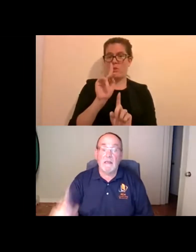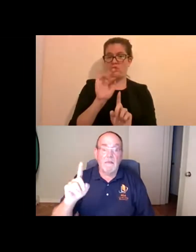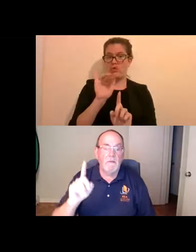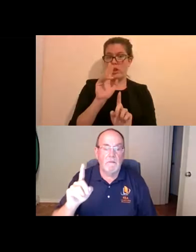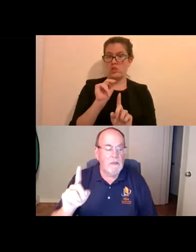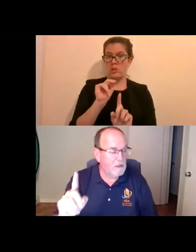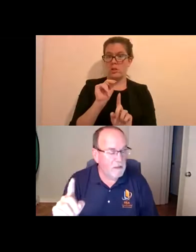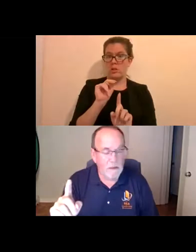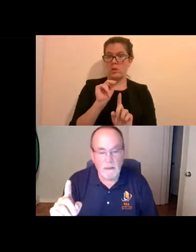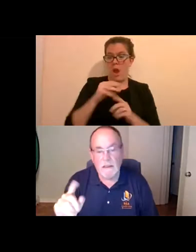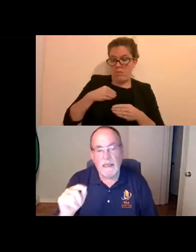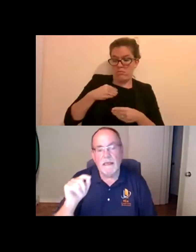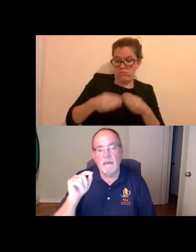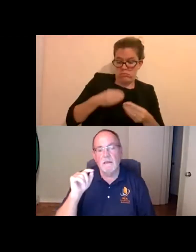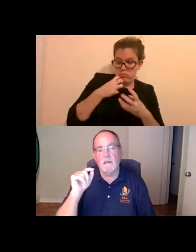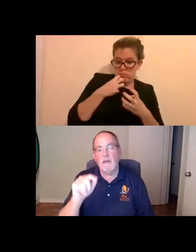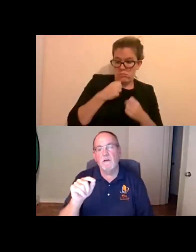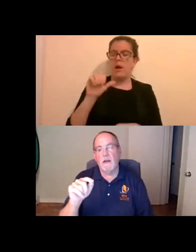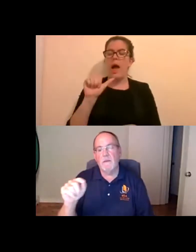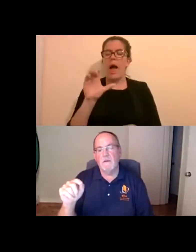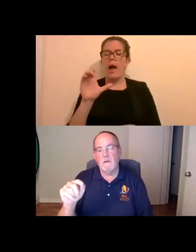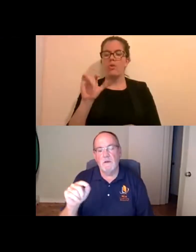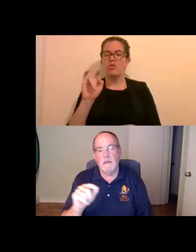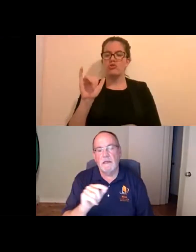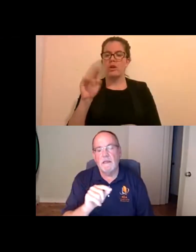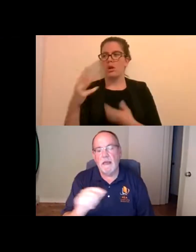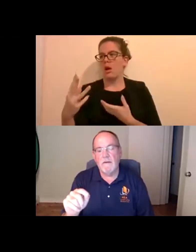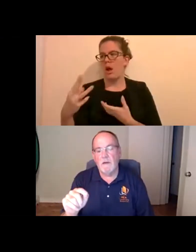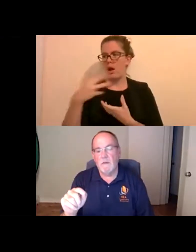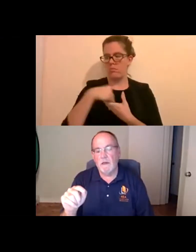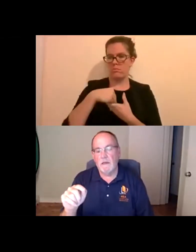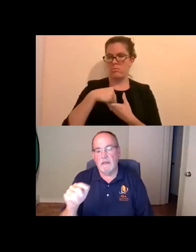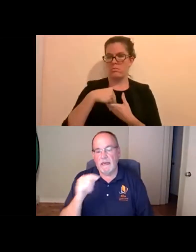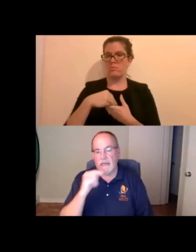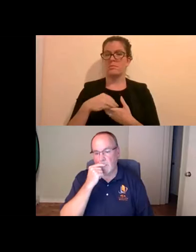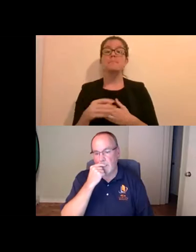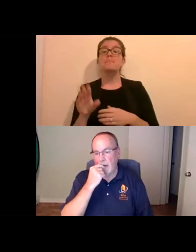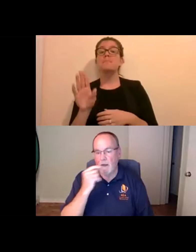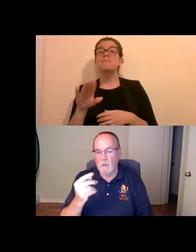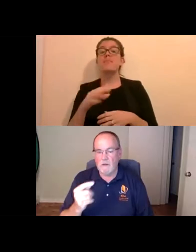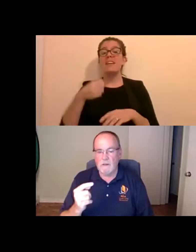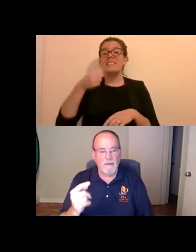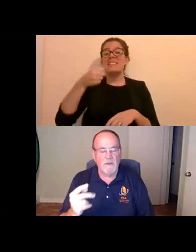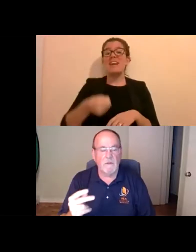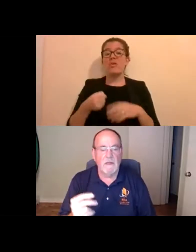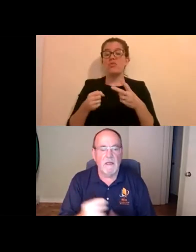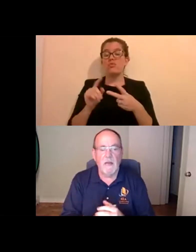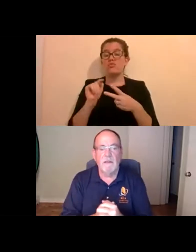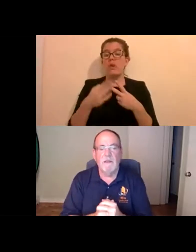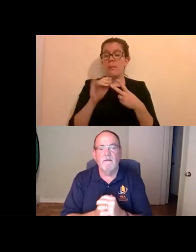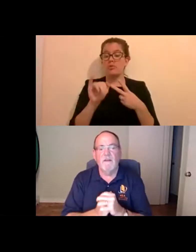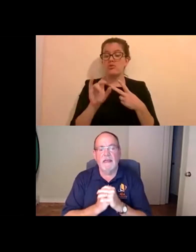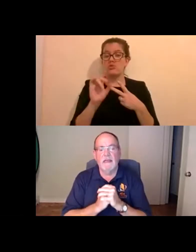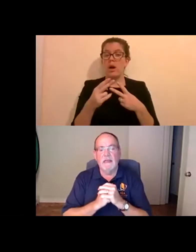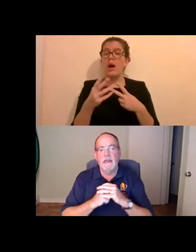And let me mention that the Southern tribes of Judah and the African American diaspora both have something in common